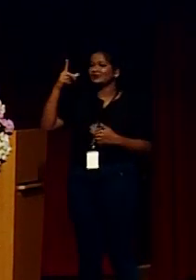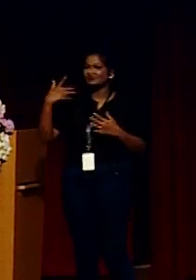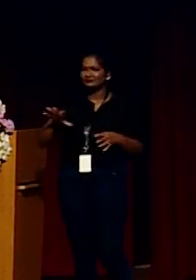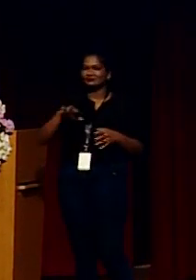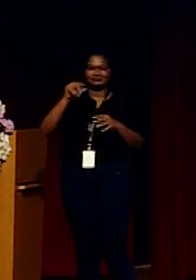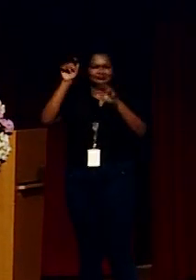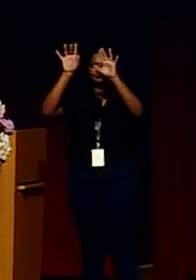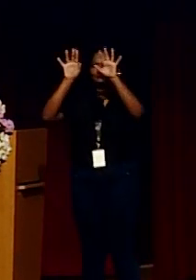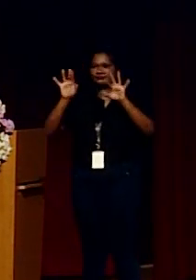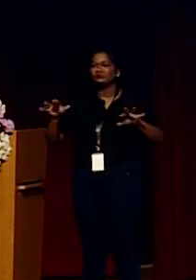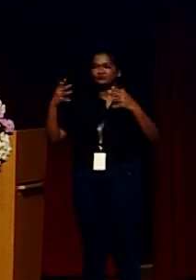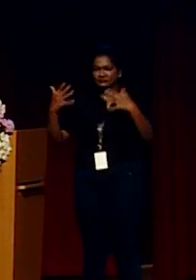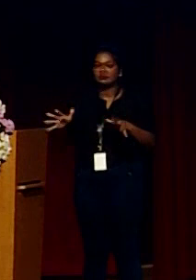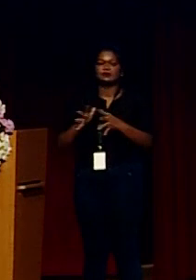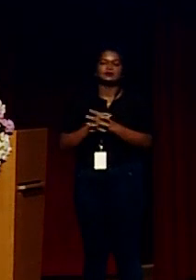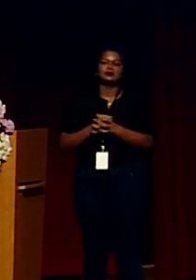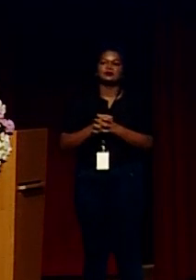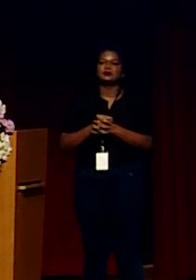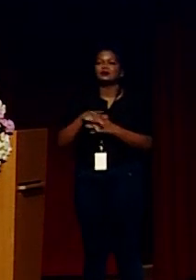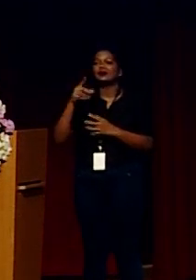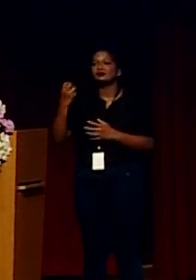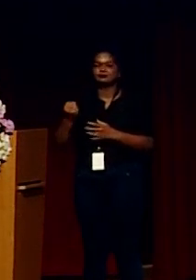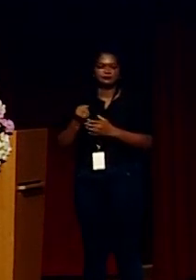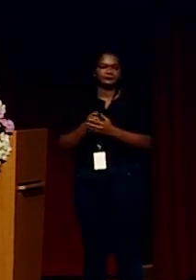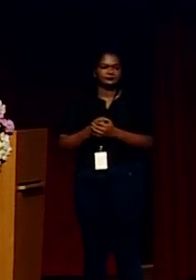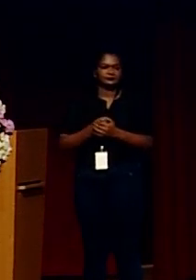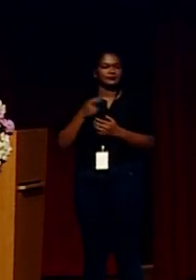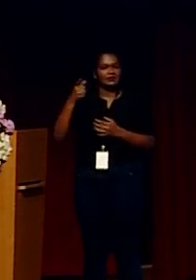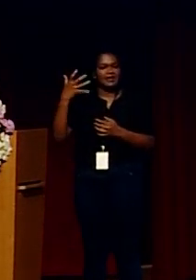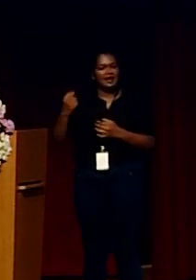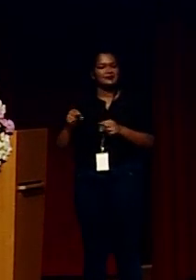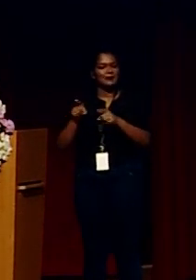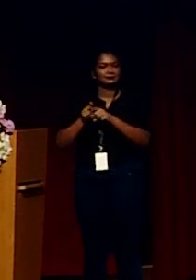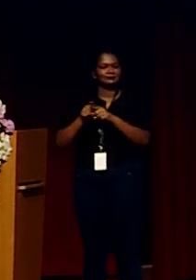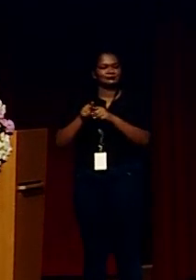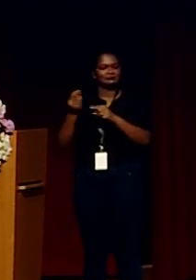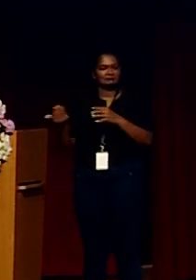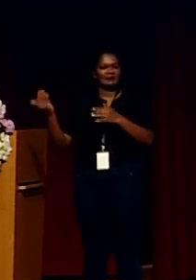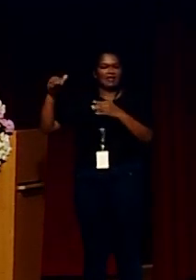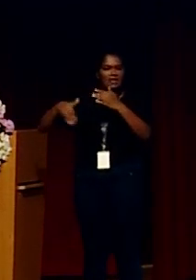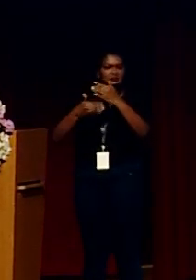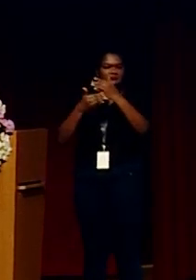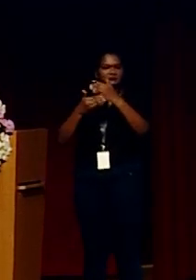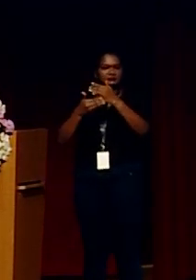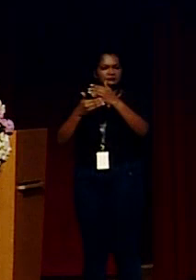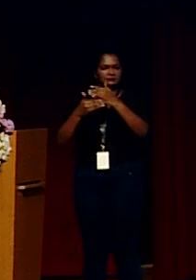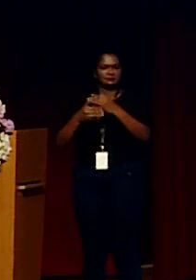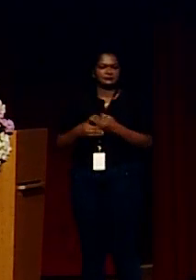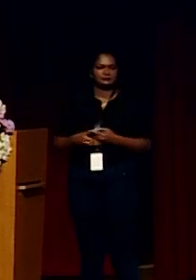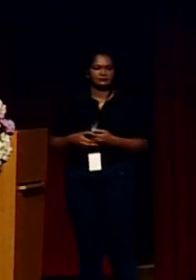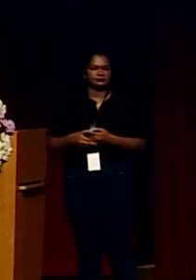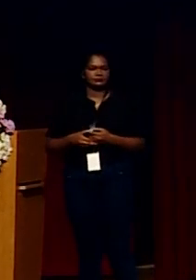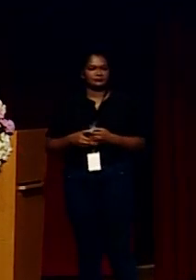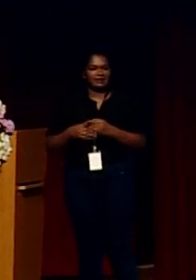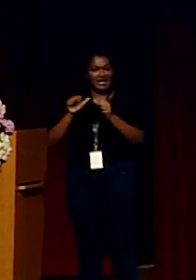that interpretation, what you can then do is you can then use that interpretation. Let's